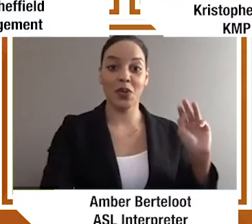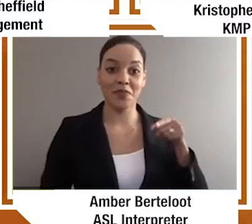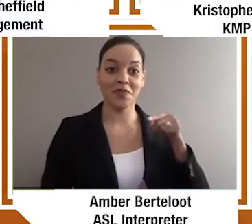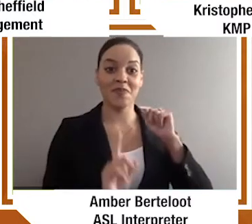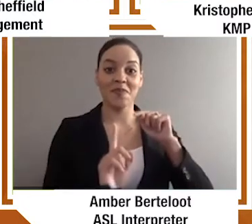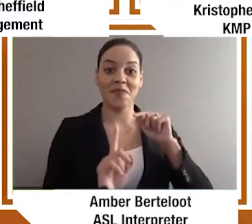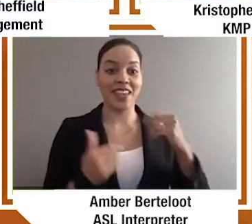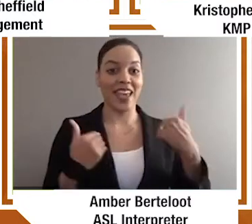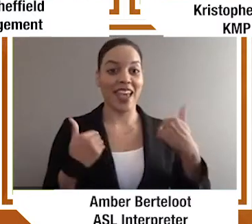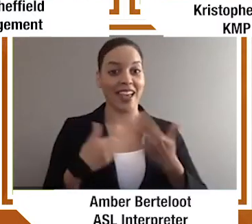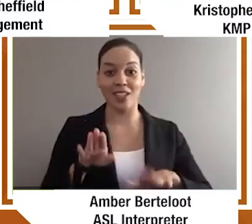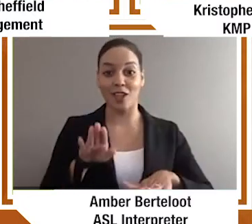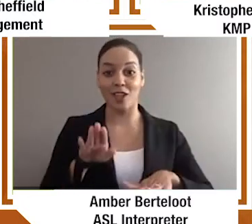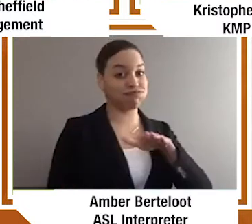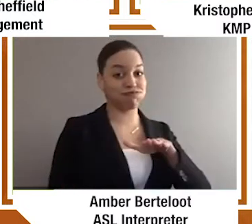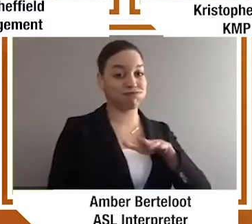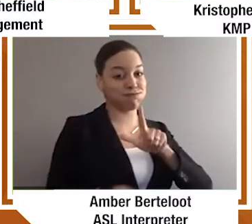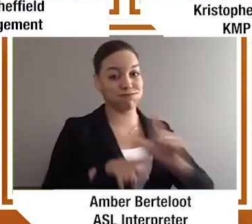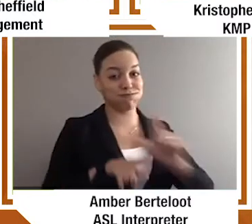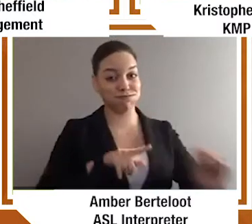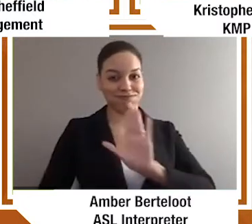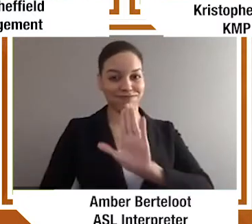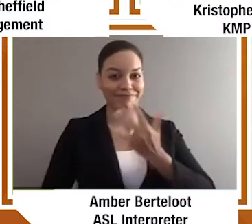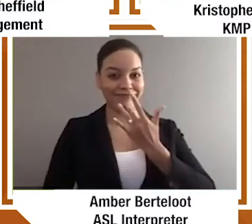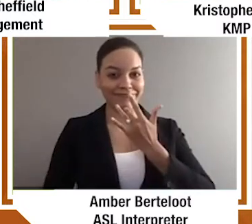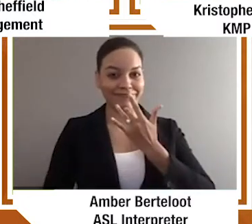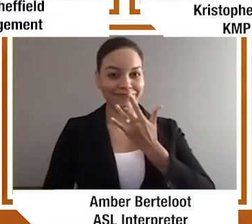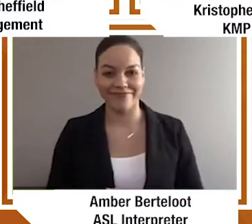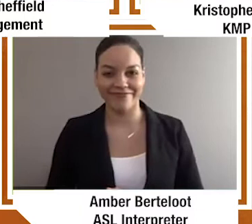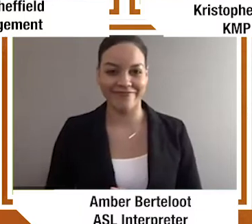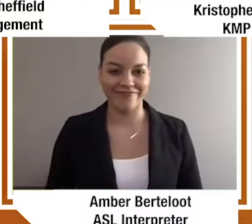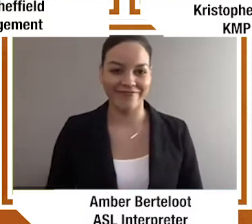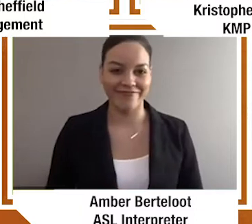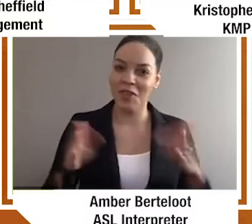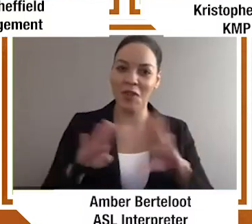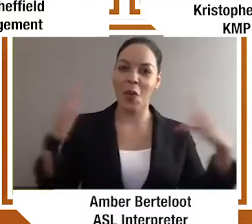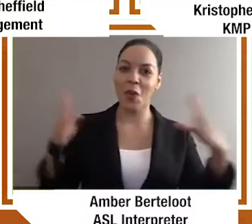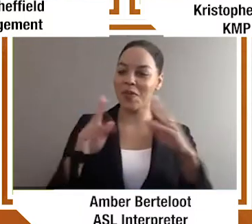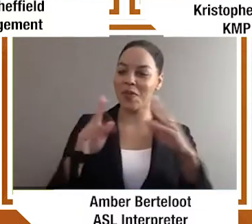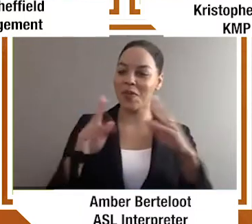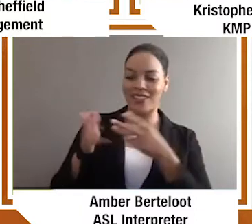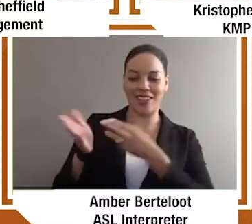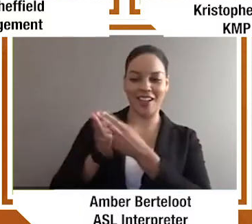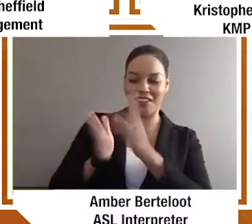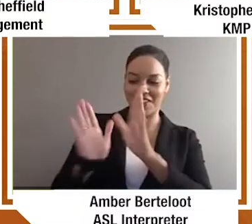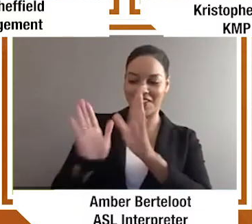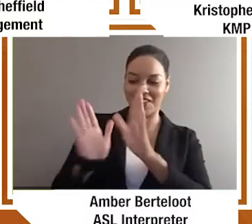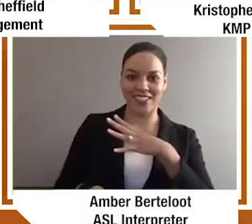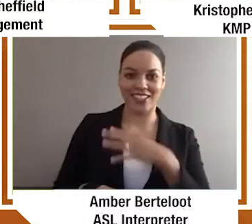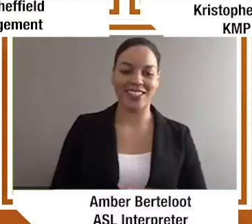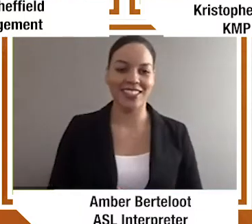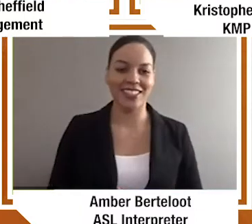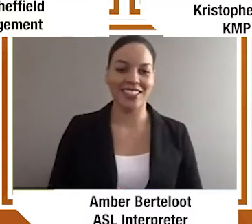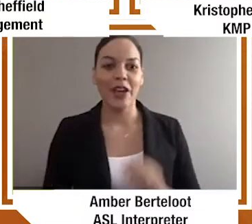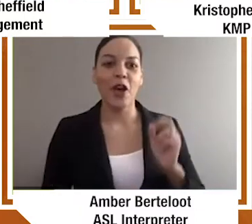didn't know. It's okay. It's open space, we're being honest. So let's hop right back into it. Something that we talked